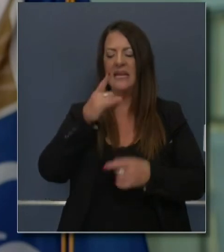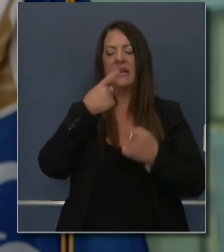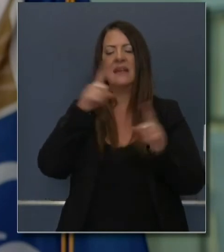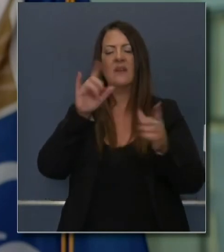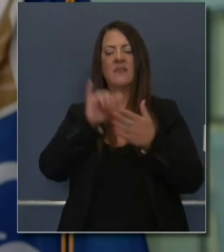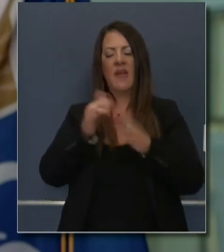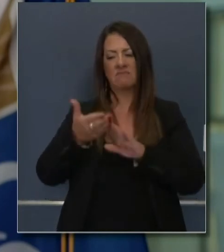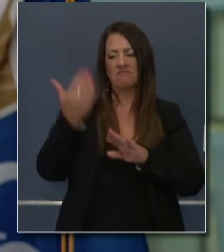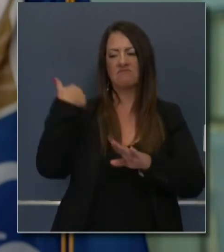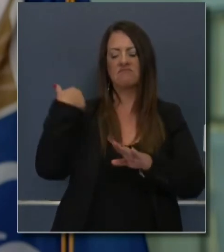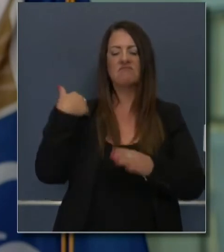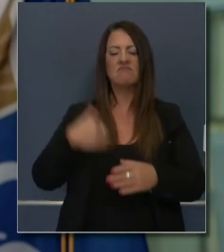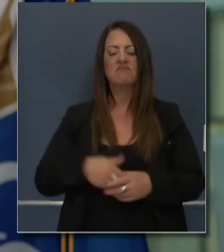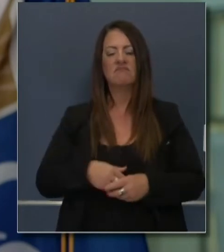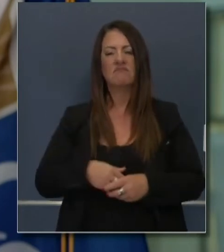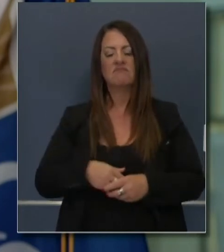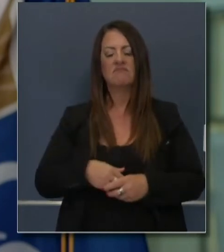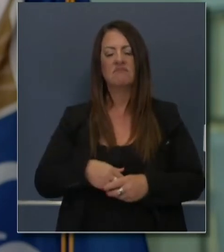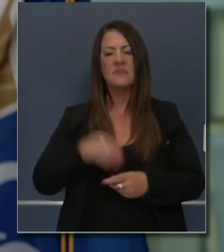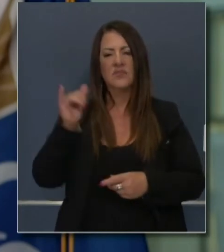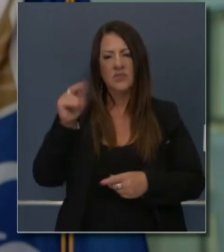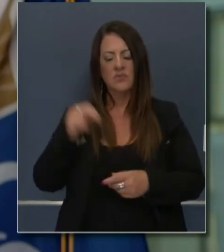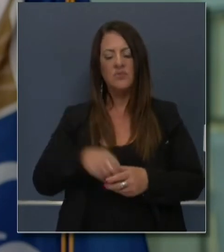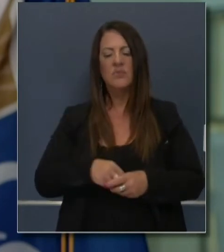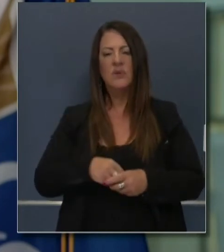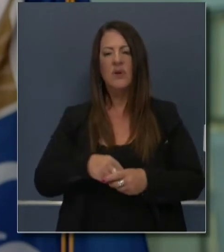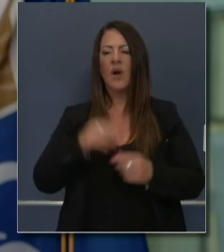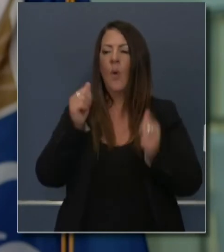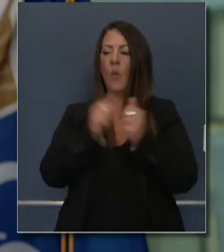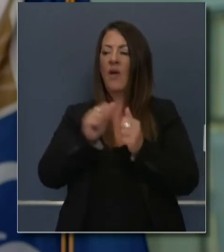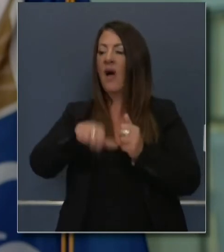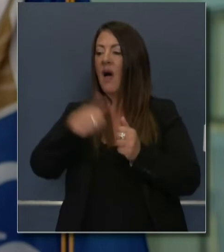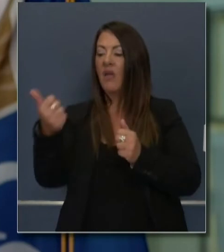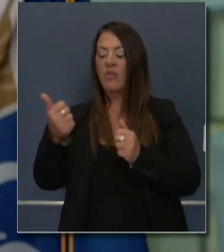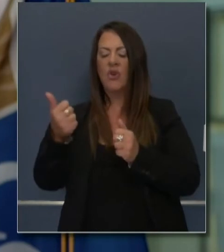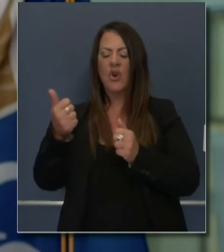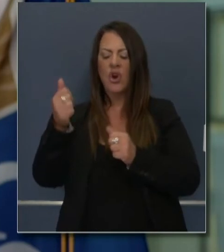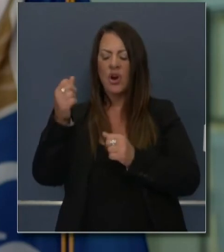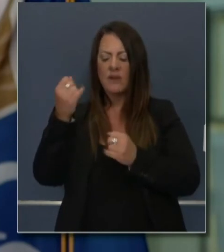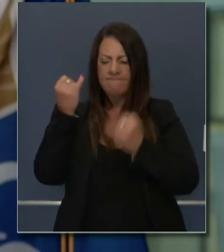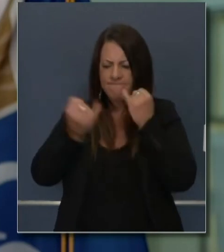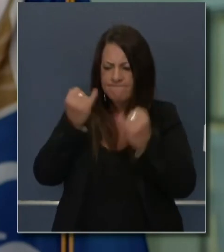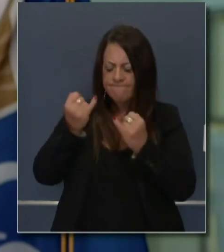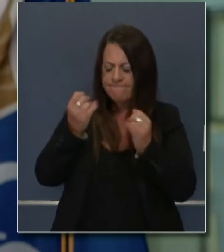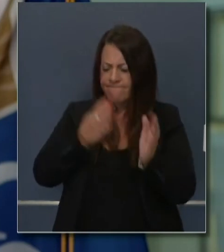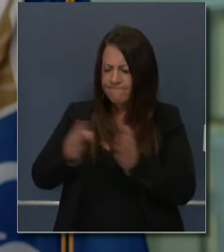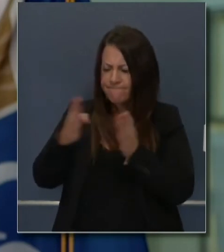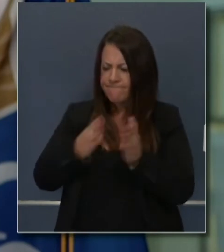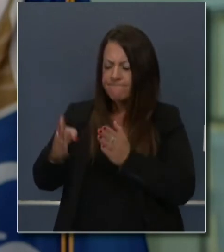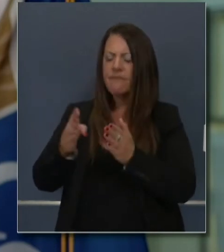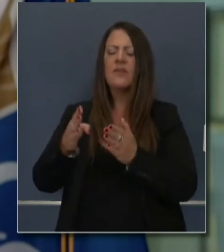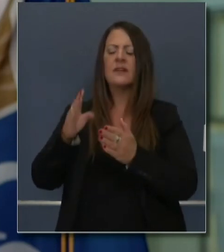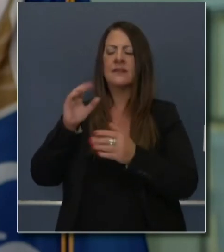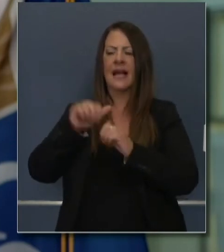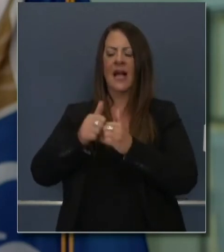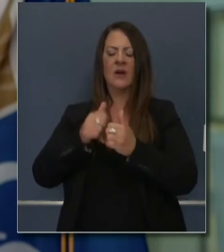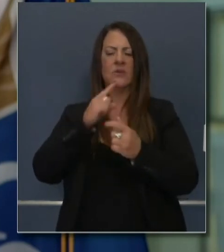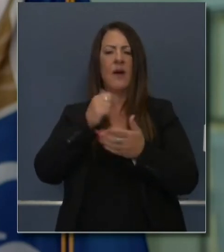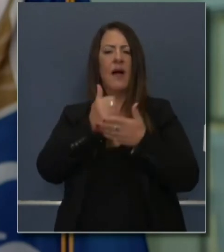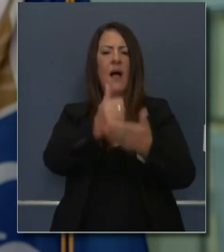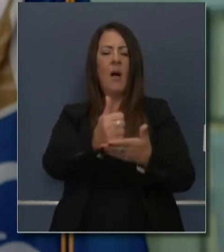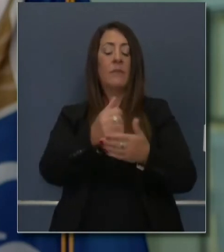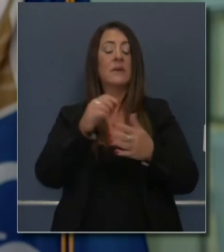includes, across the spectrum, additional strategies, particularly on the issue of mental health, on issues of